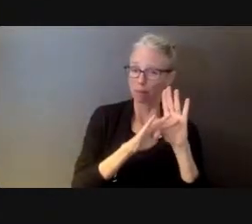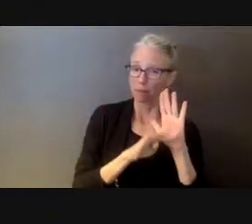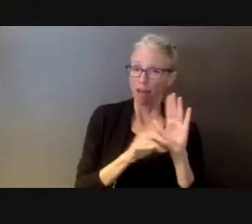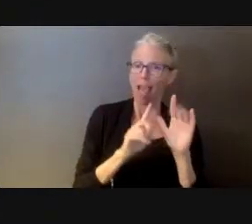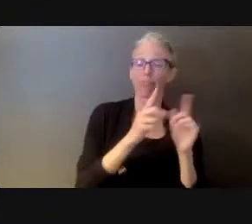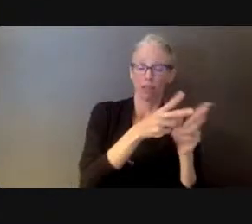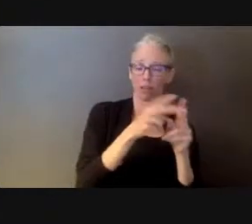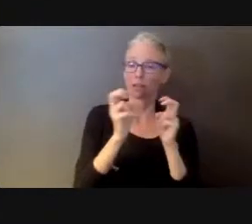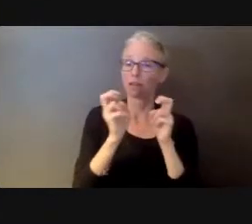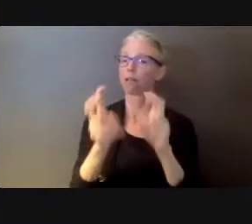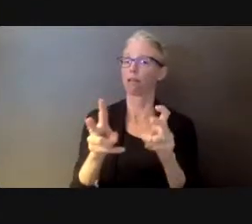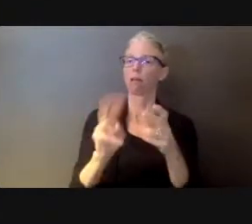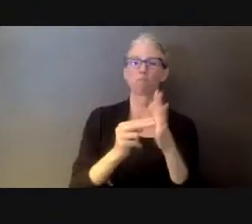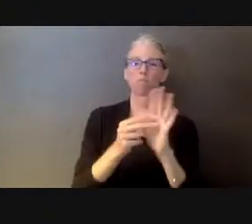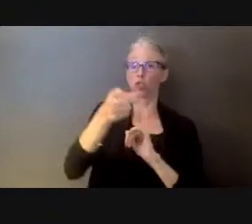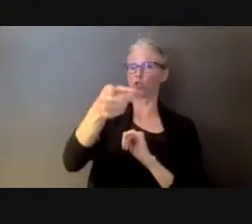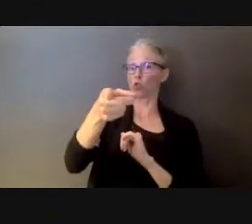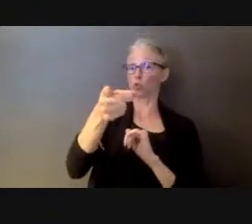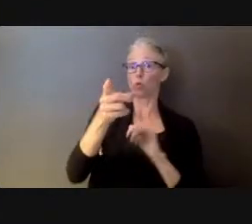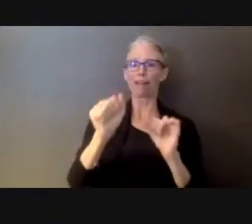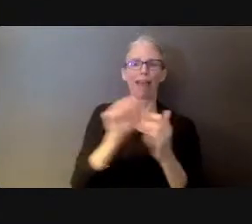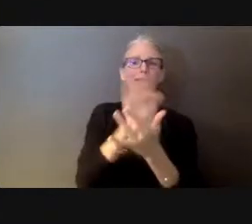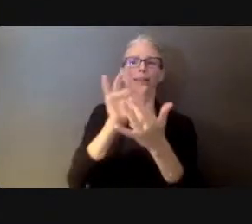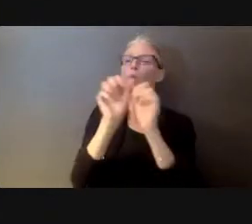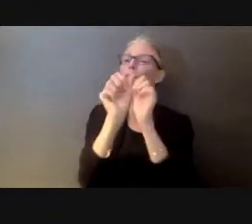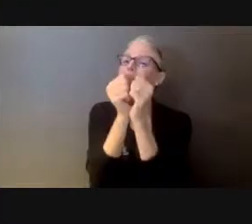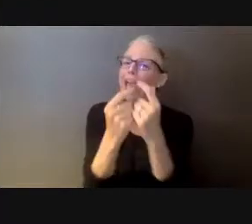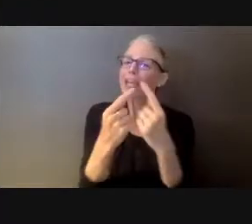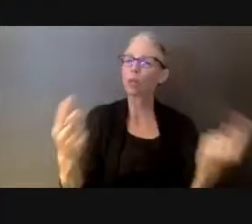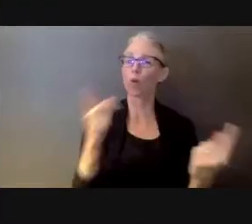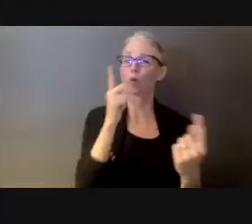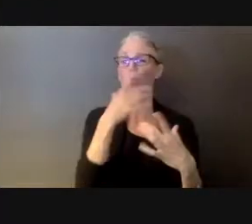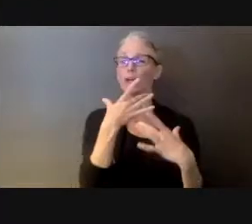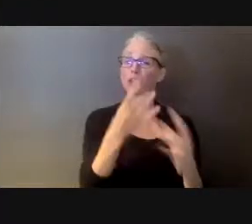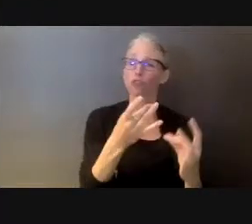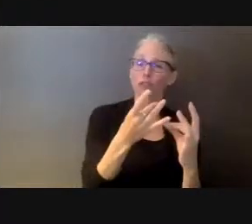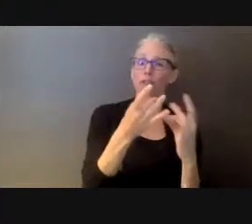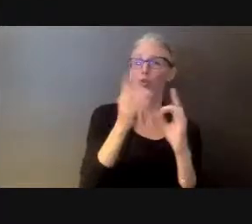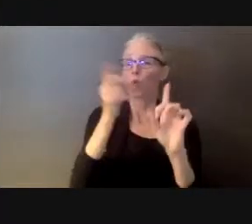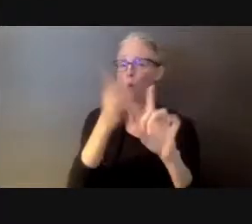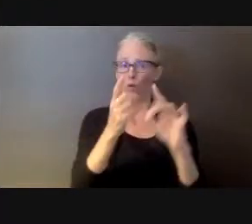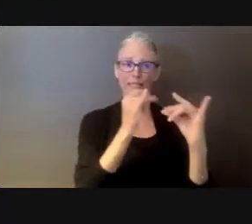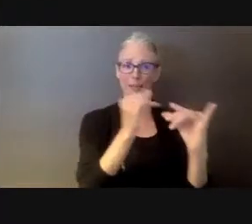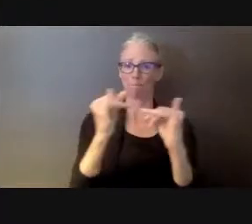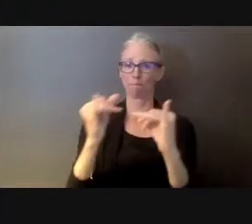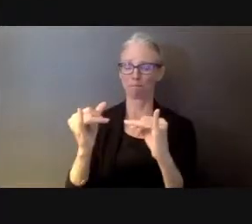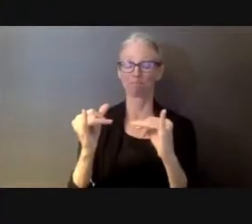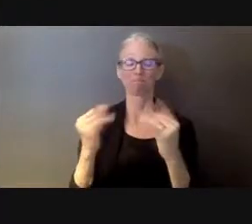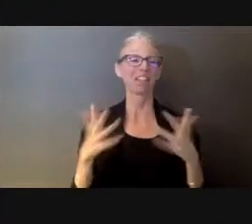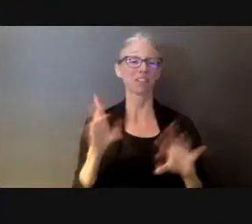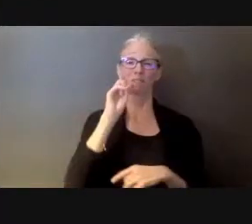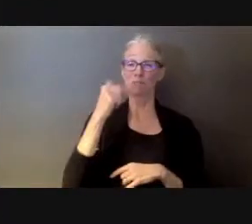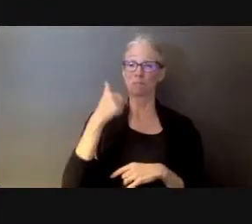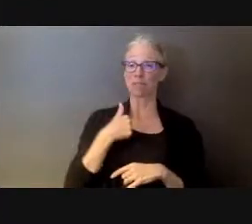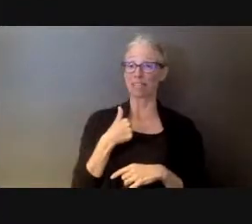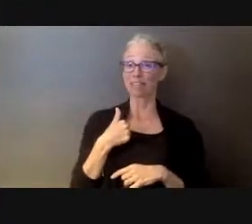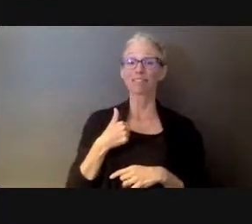So stay tuned for that. Okay, that's it for me. Thanks for joining us, everyone. I hope you have a great conference. Back to you,